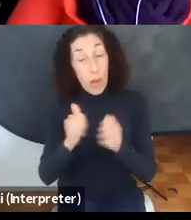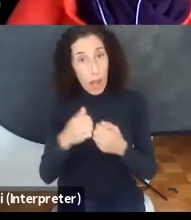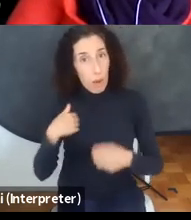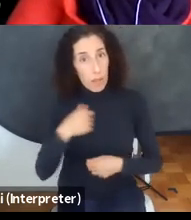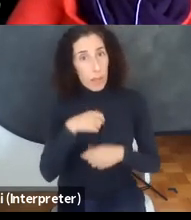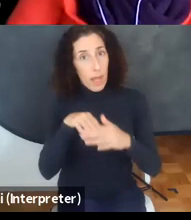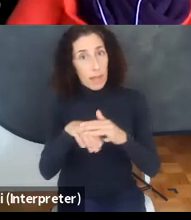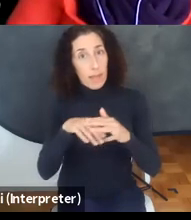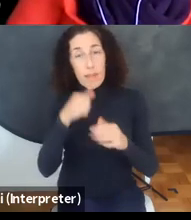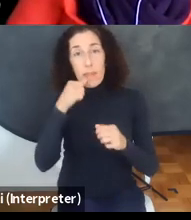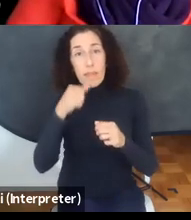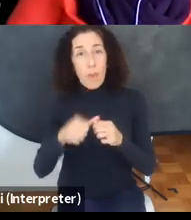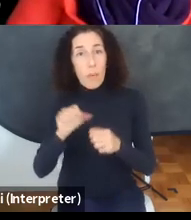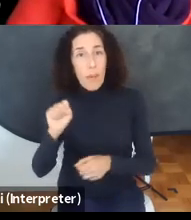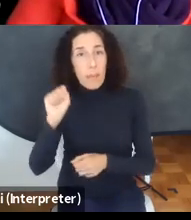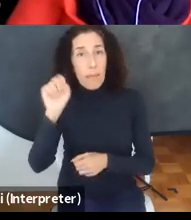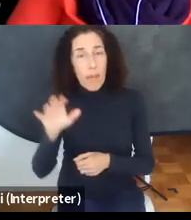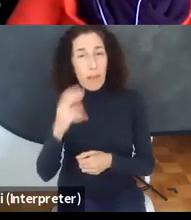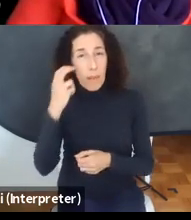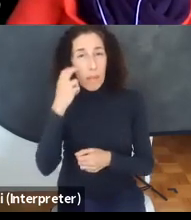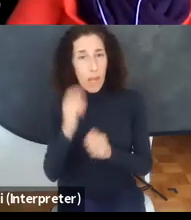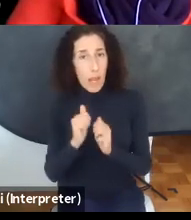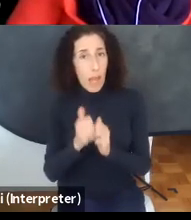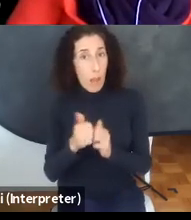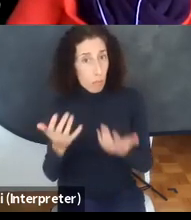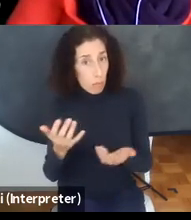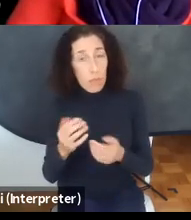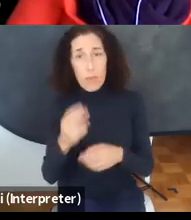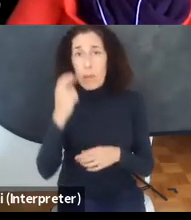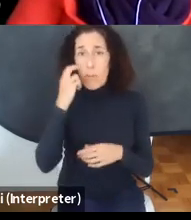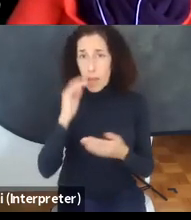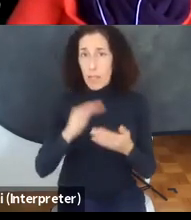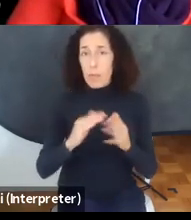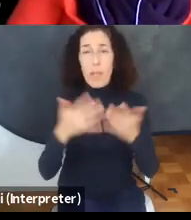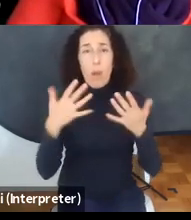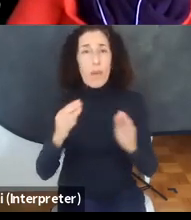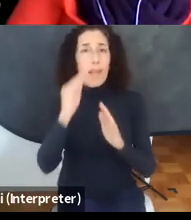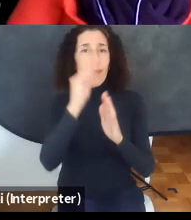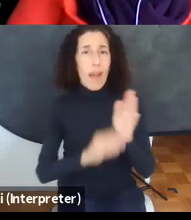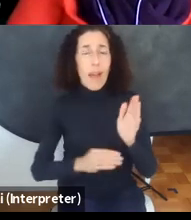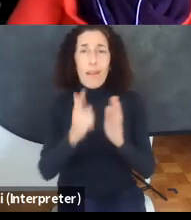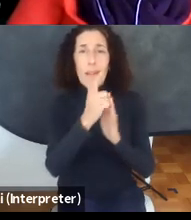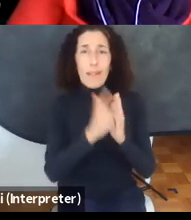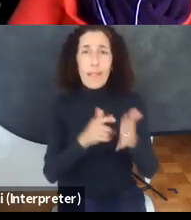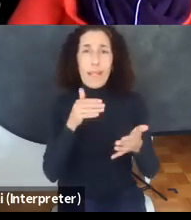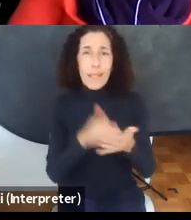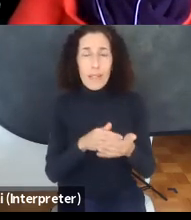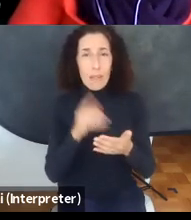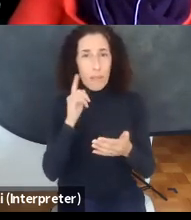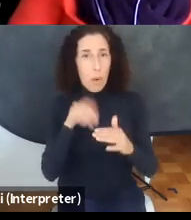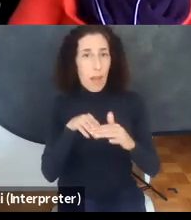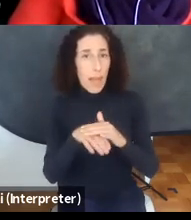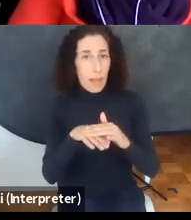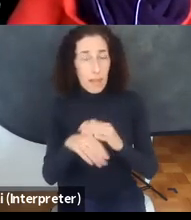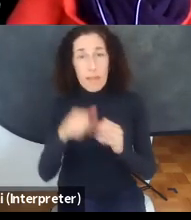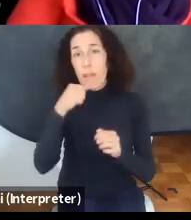And, you know, and the blind community has had to file litigation about that, you know, access to the mail-in